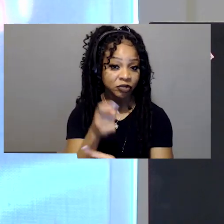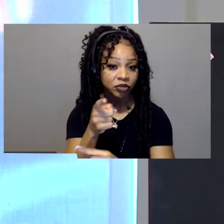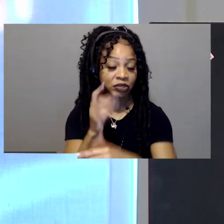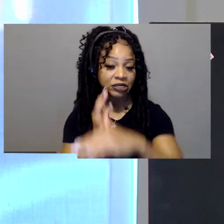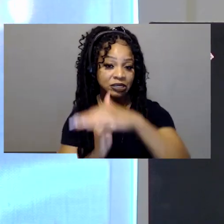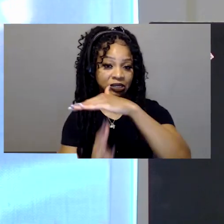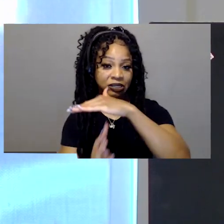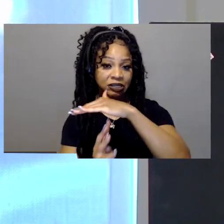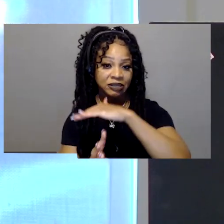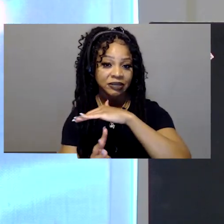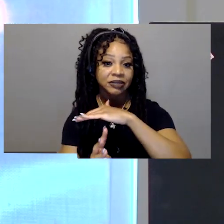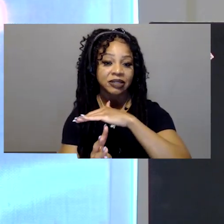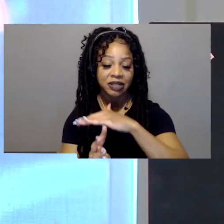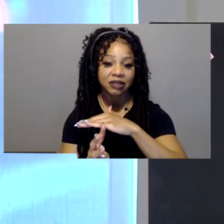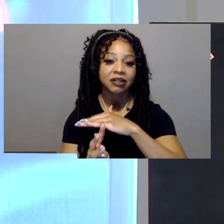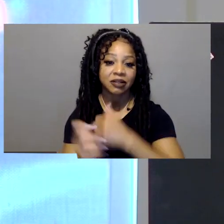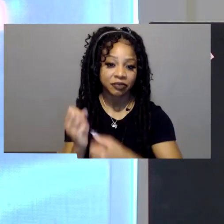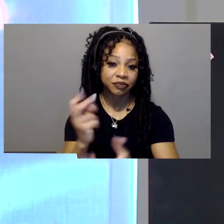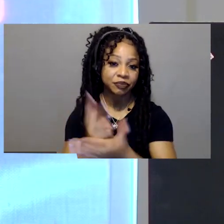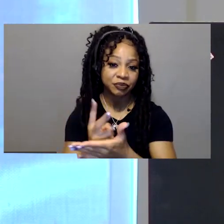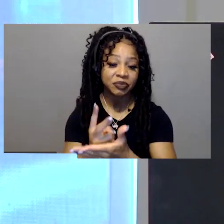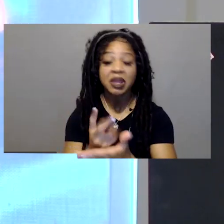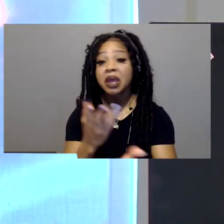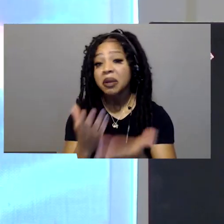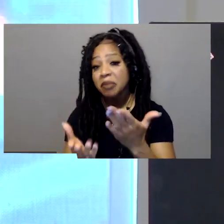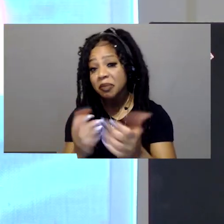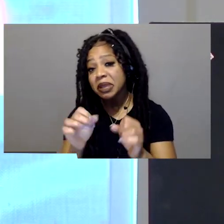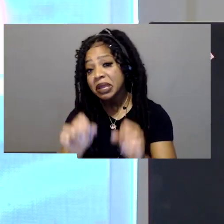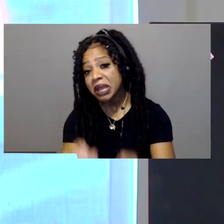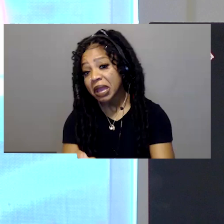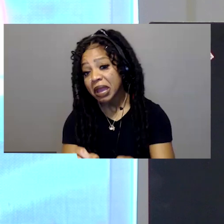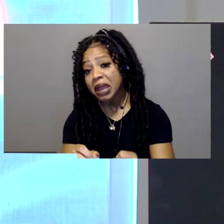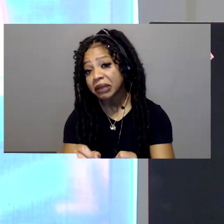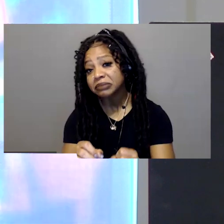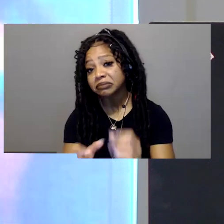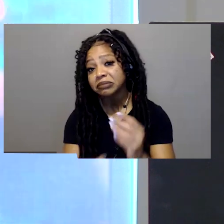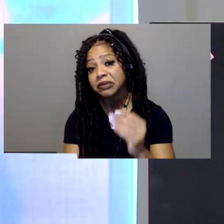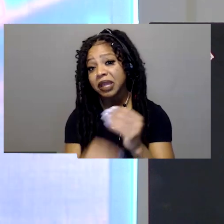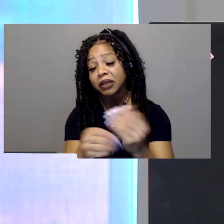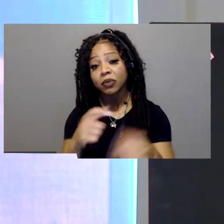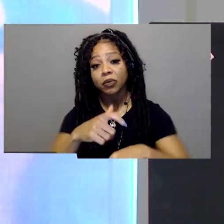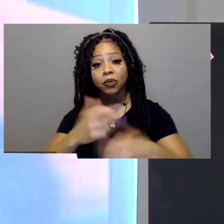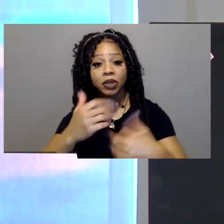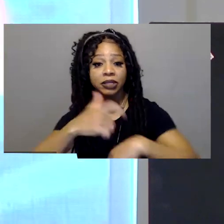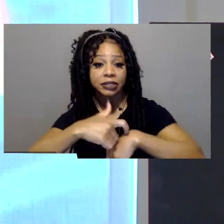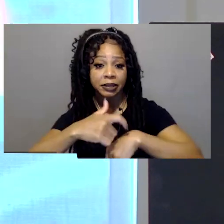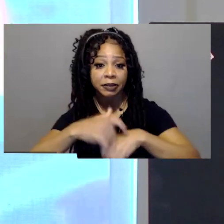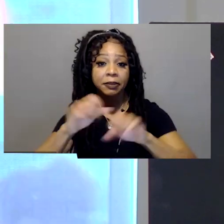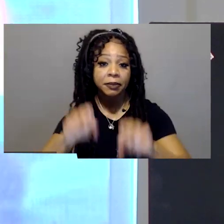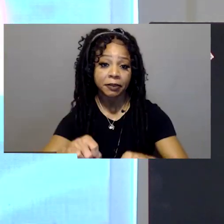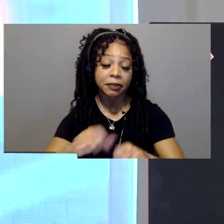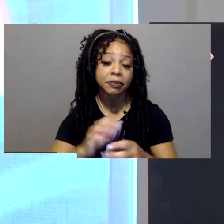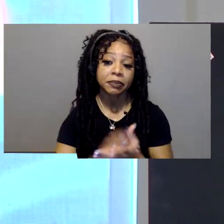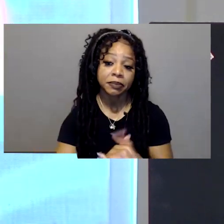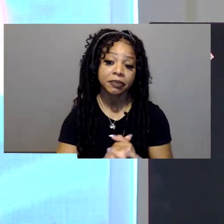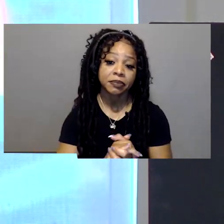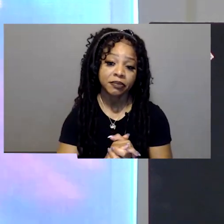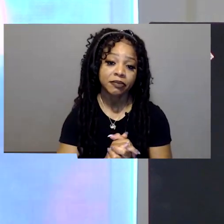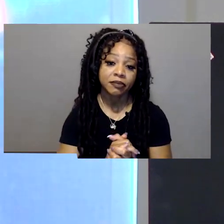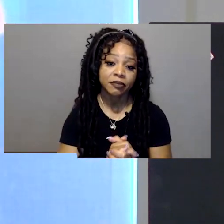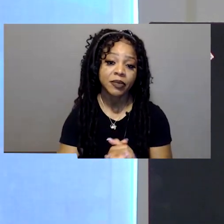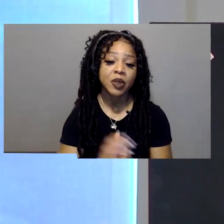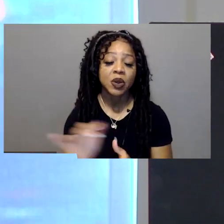immigration admissibility. It can extend some wait periods, and it can cause